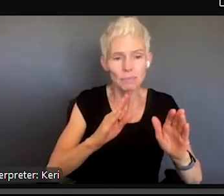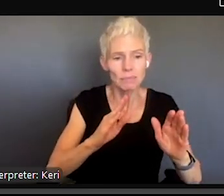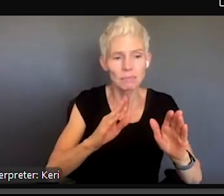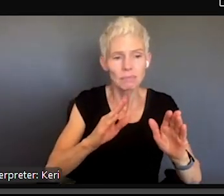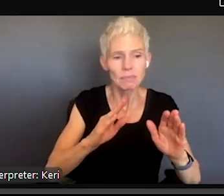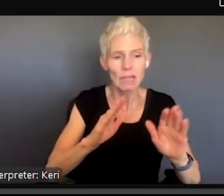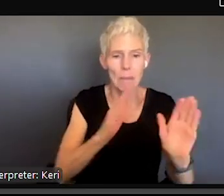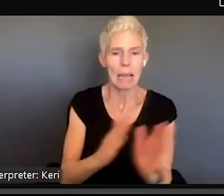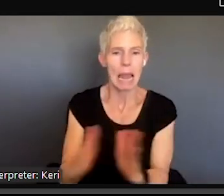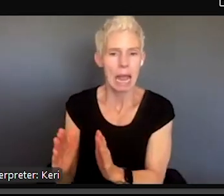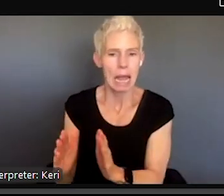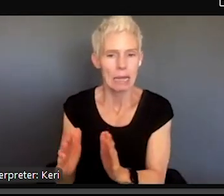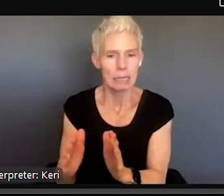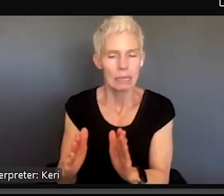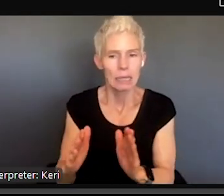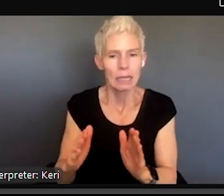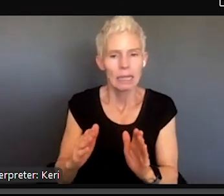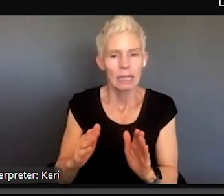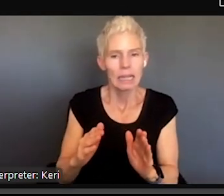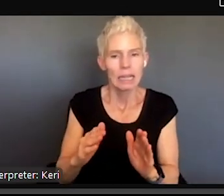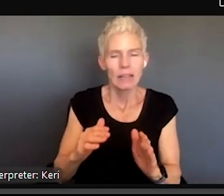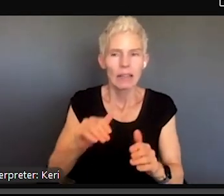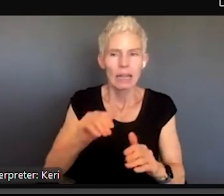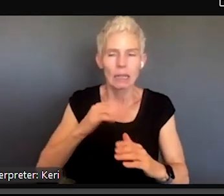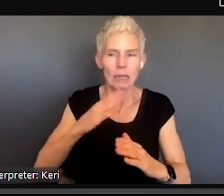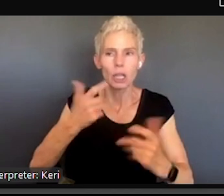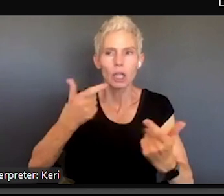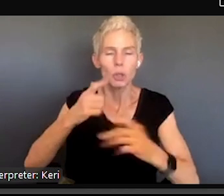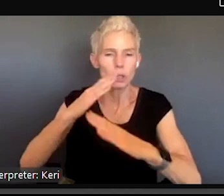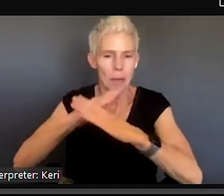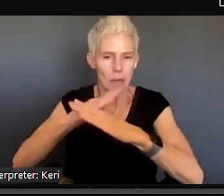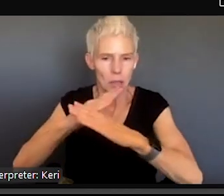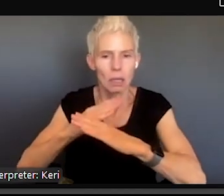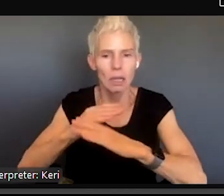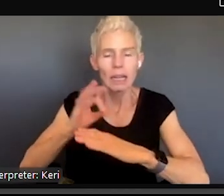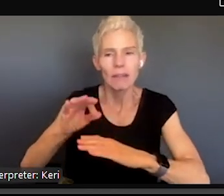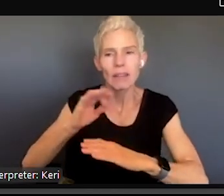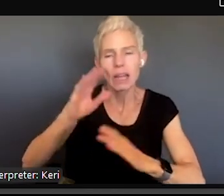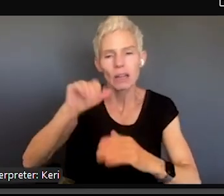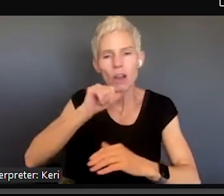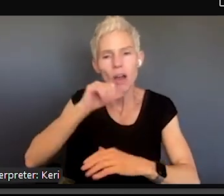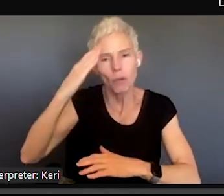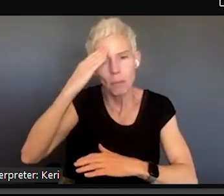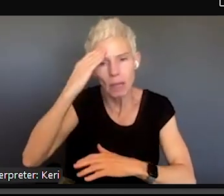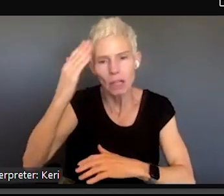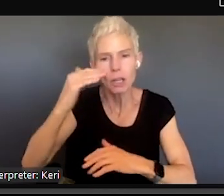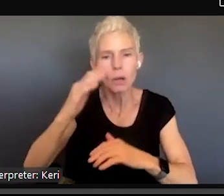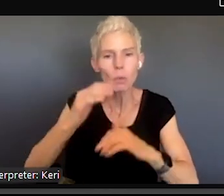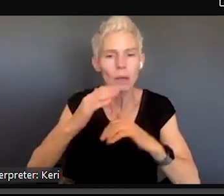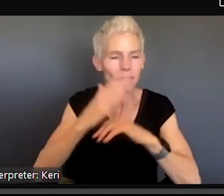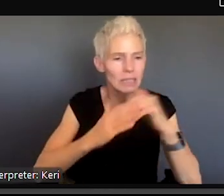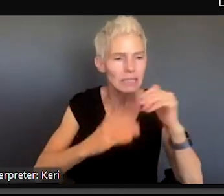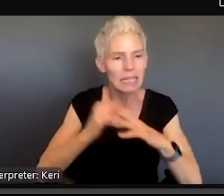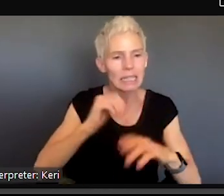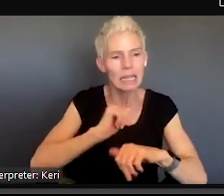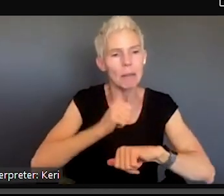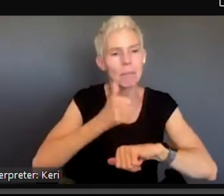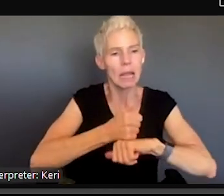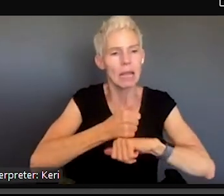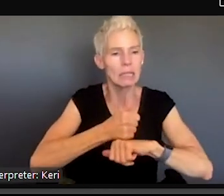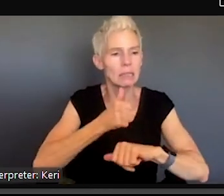big barrier, who aren't necessarily familiar with facility-based crisis, BHUC, et cetera, they need to pay for